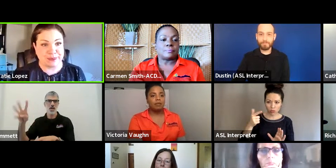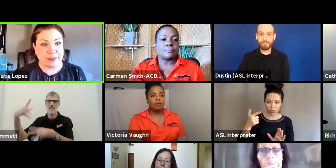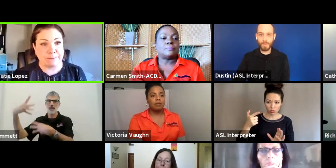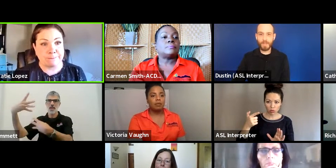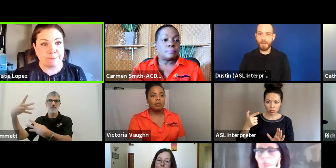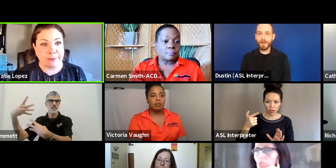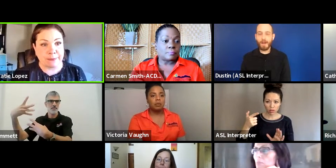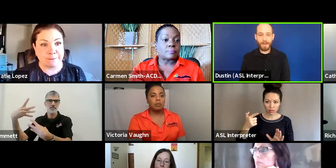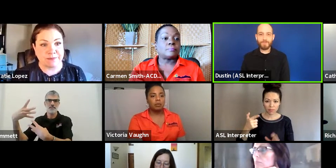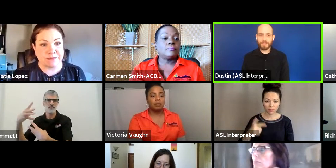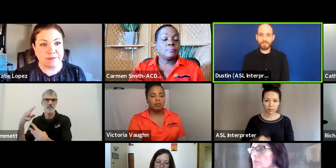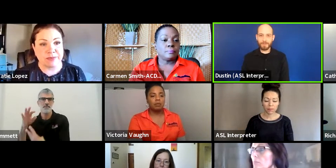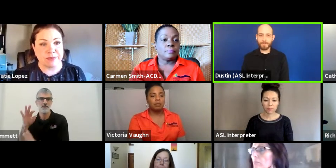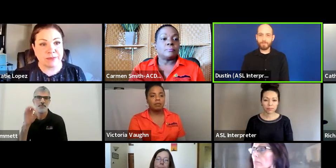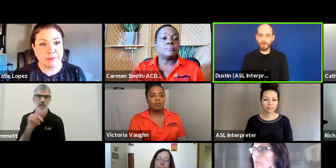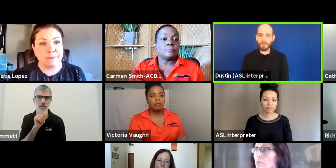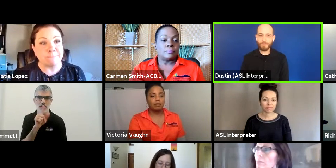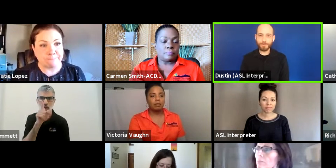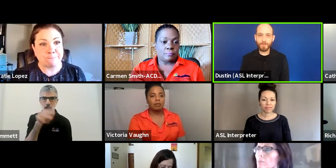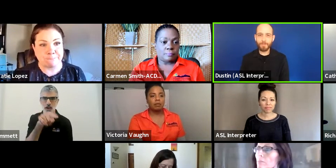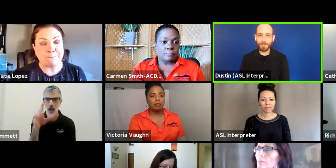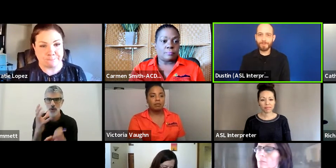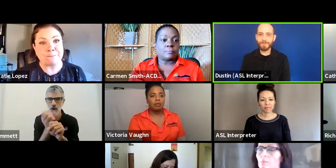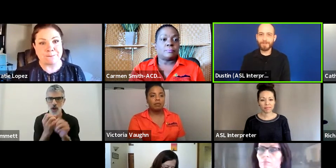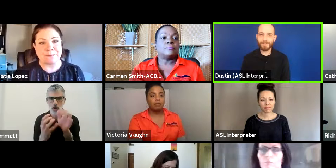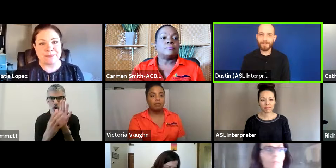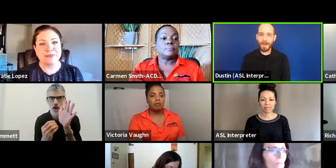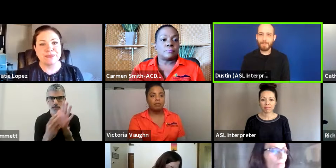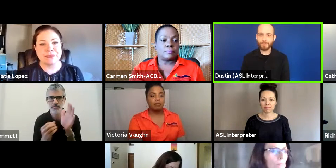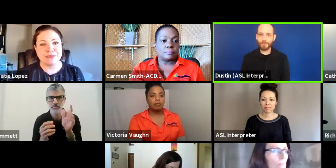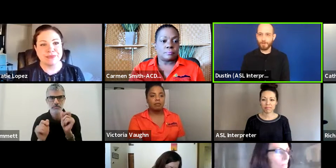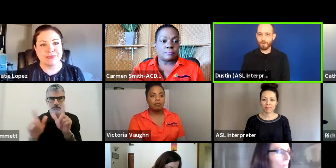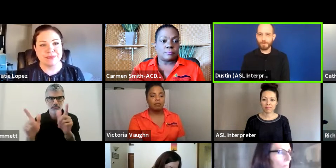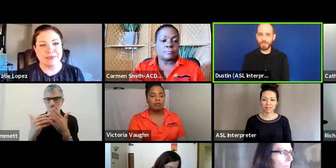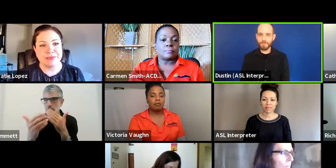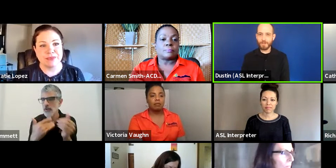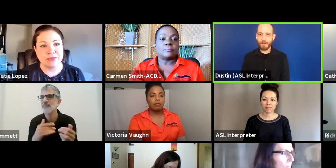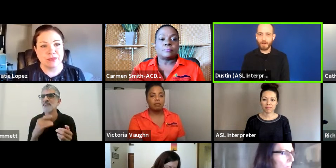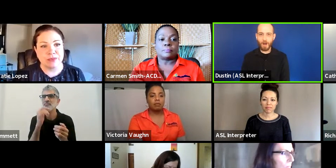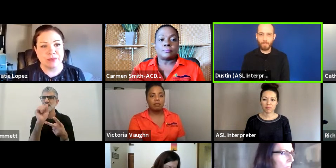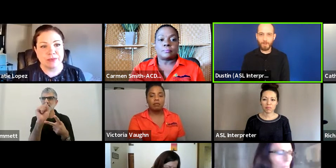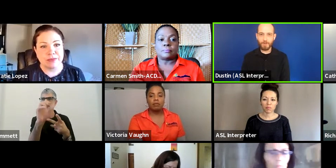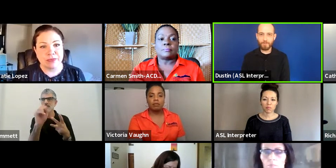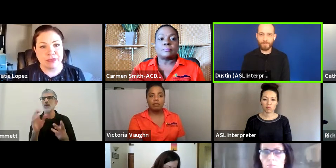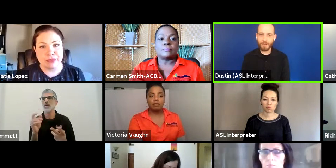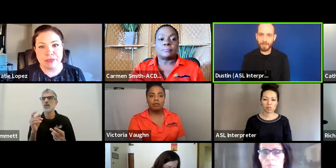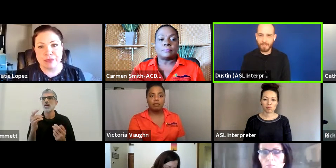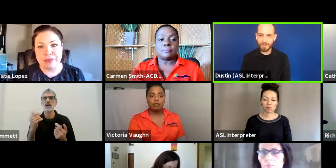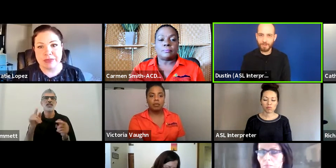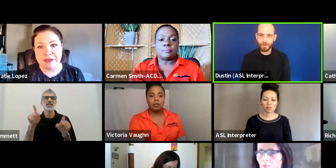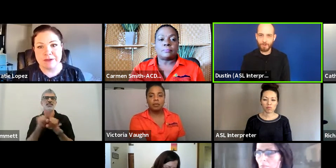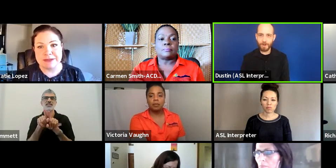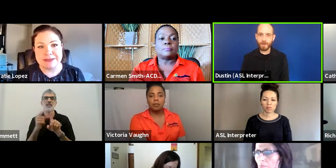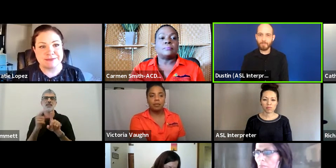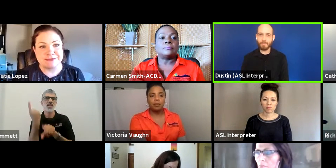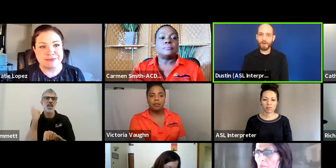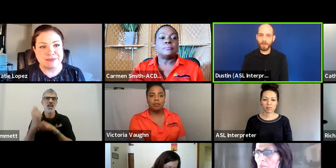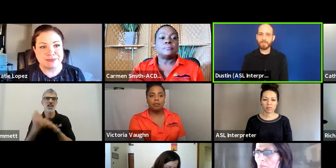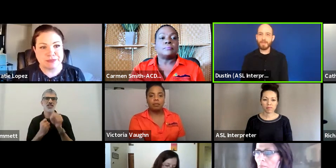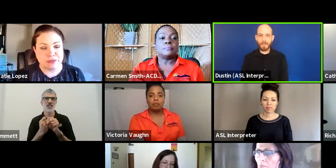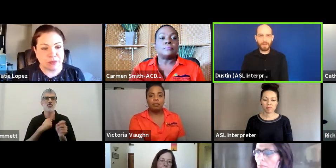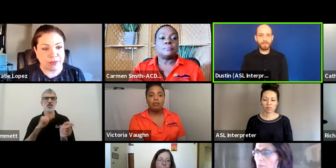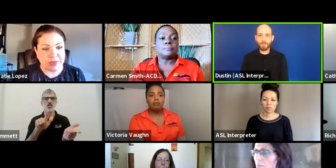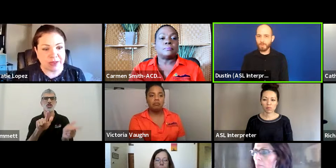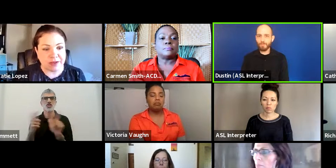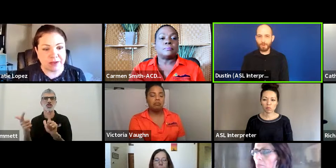ILC. I have the dates here ready and pulled up. I'm not sure if you received a copy of the dates yet or not,